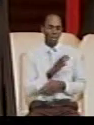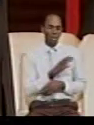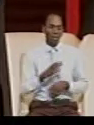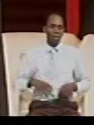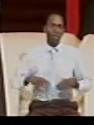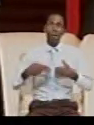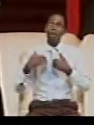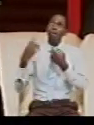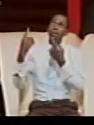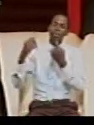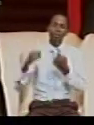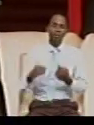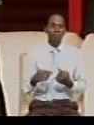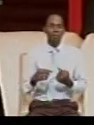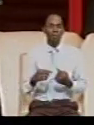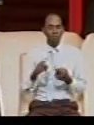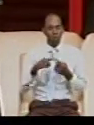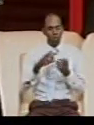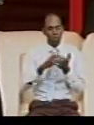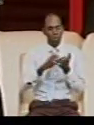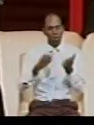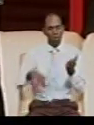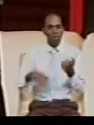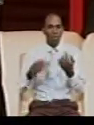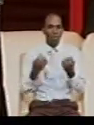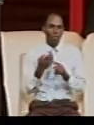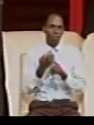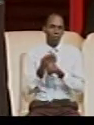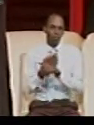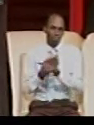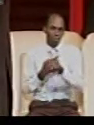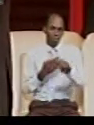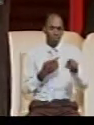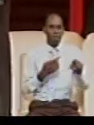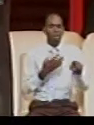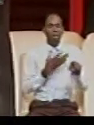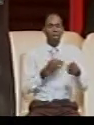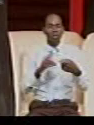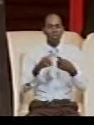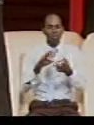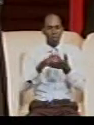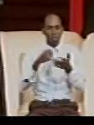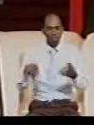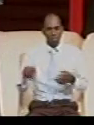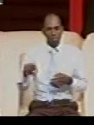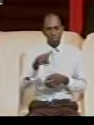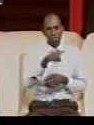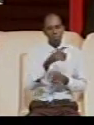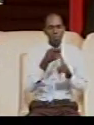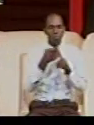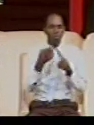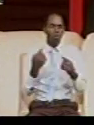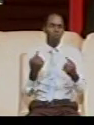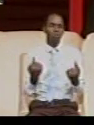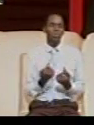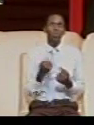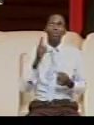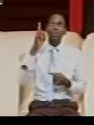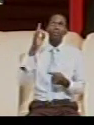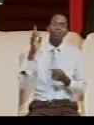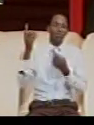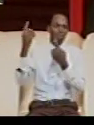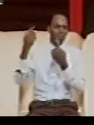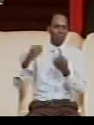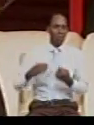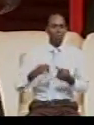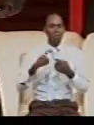come to remove sin from you and to remove you from sin. He was manifested to